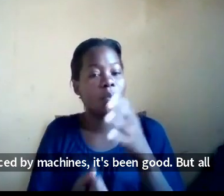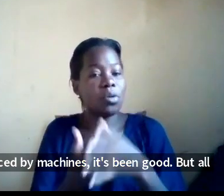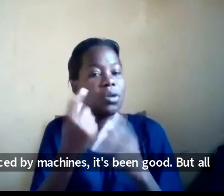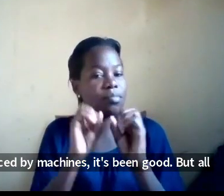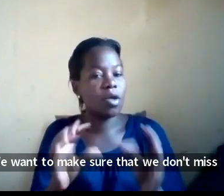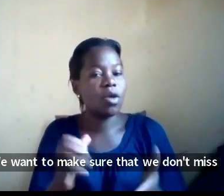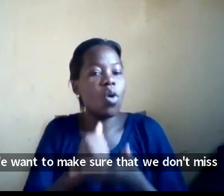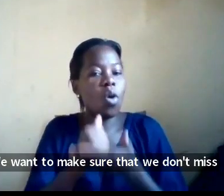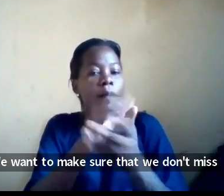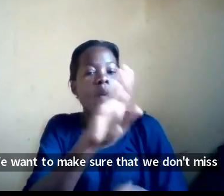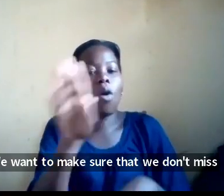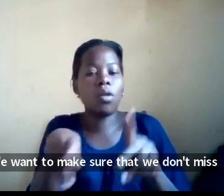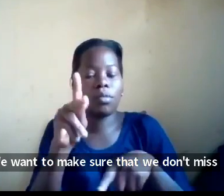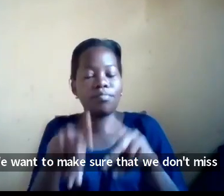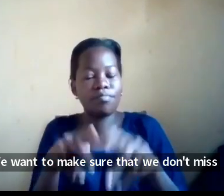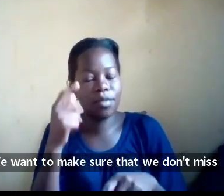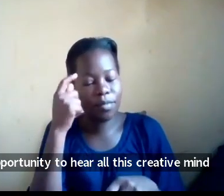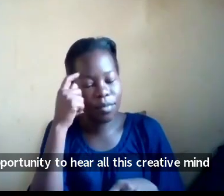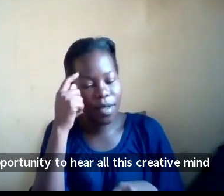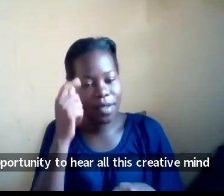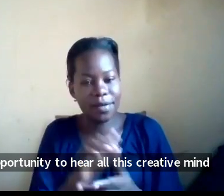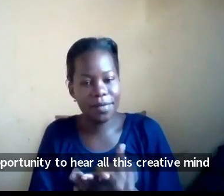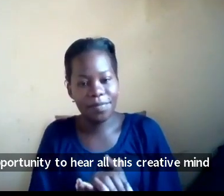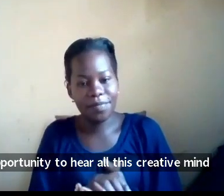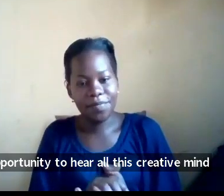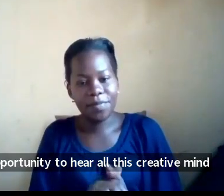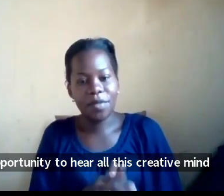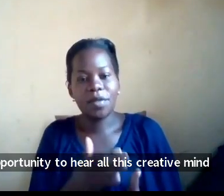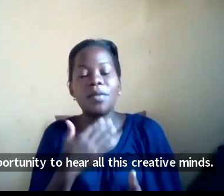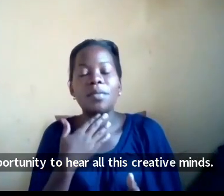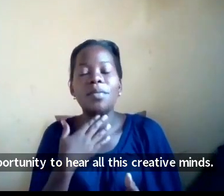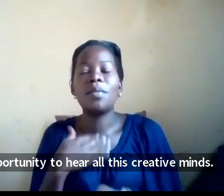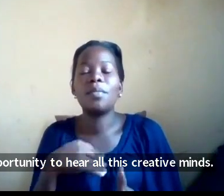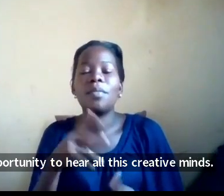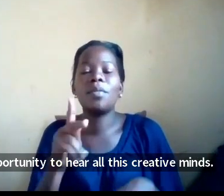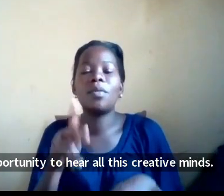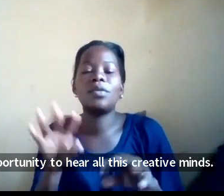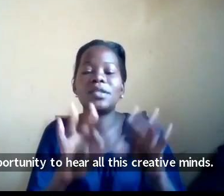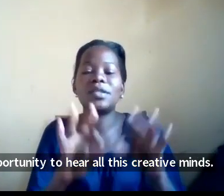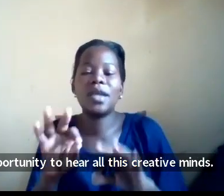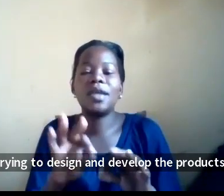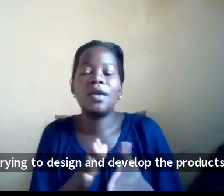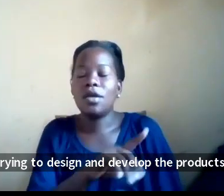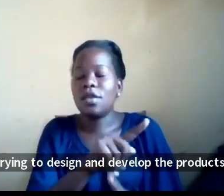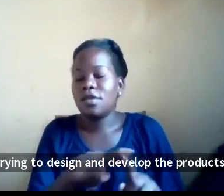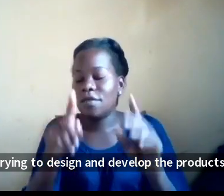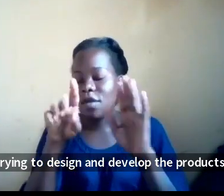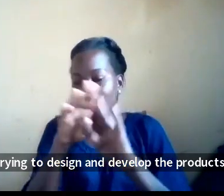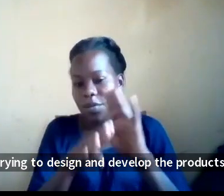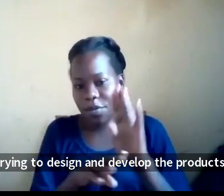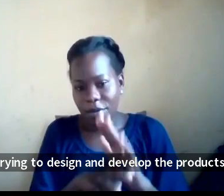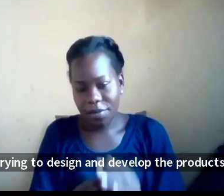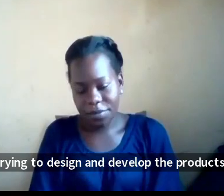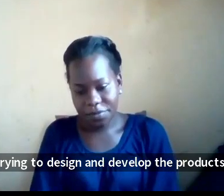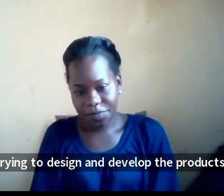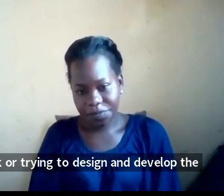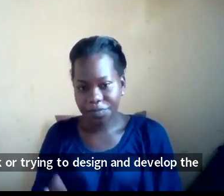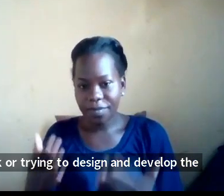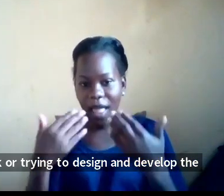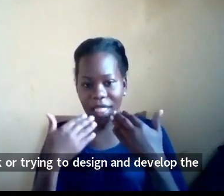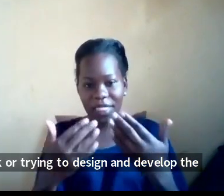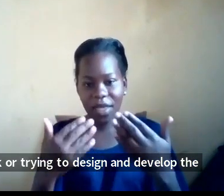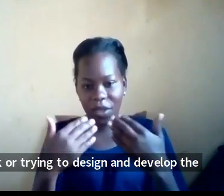these creative minds, all these people who are trying to design and develop new products thrive. Yeah. Thank you very